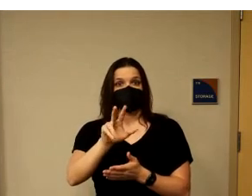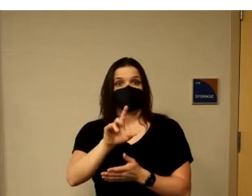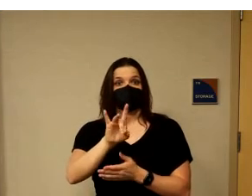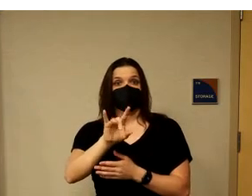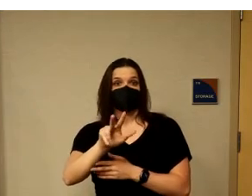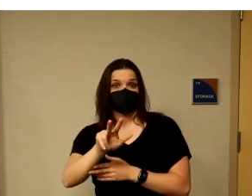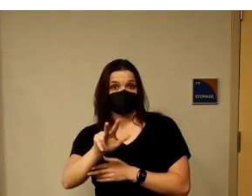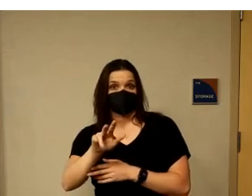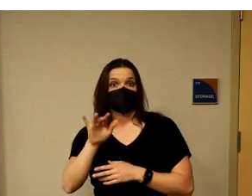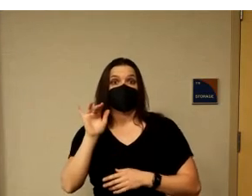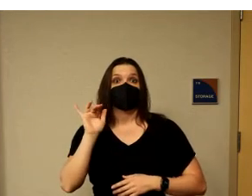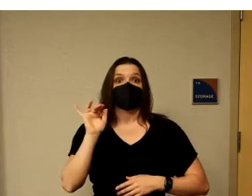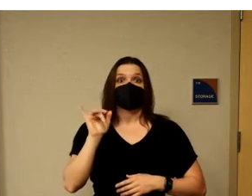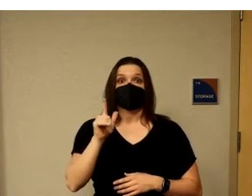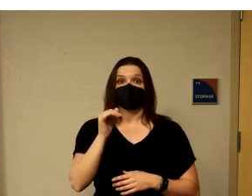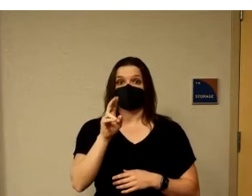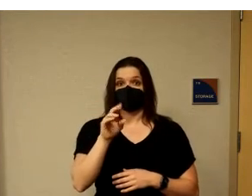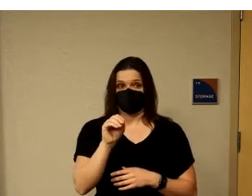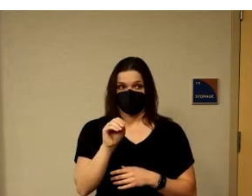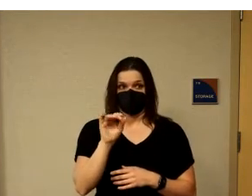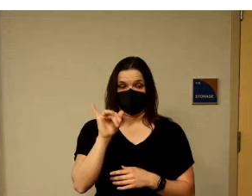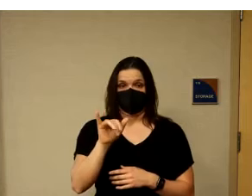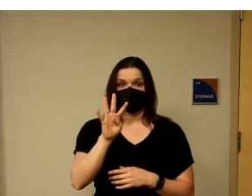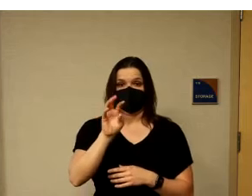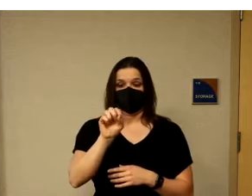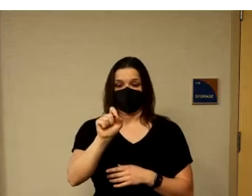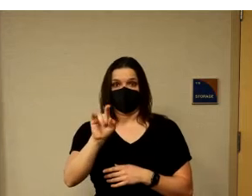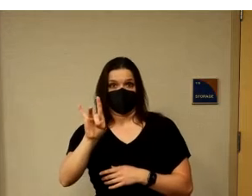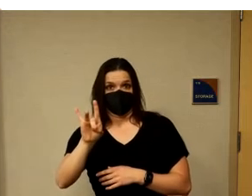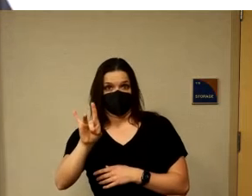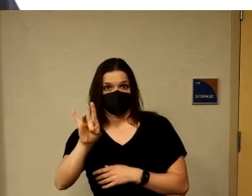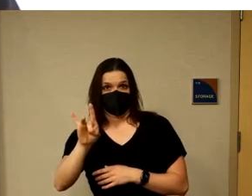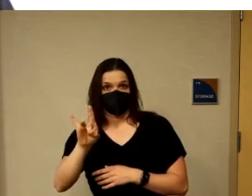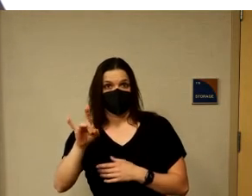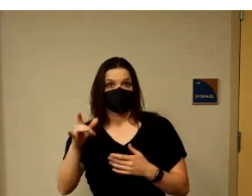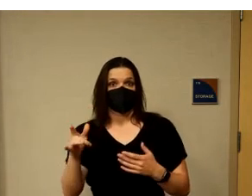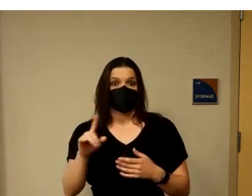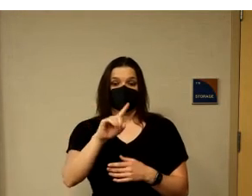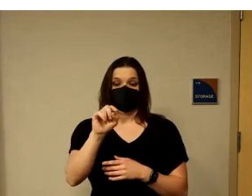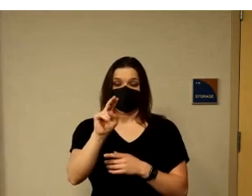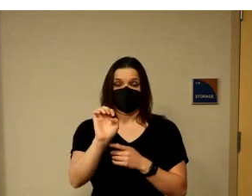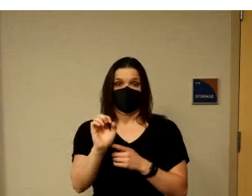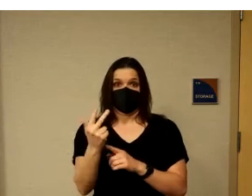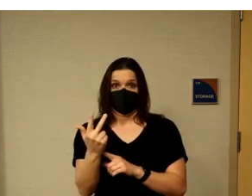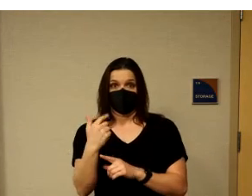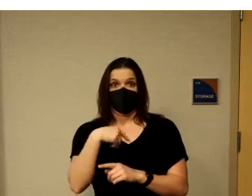32,983, and the Latino is 40.8. And zone 3, we have